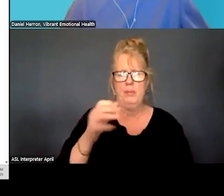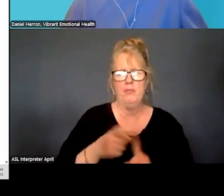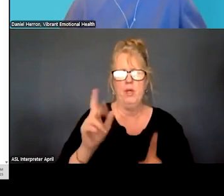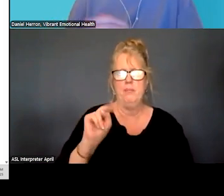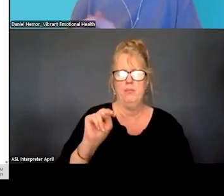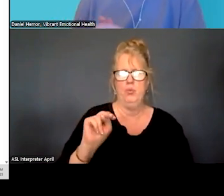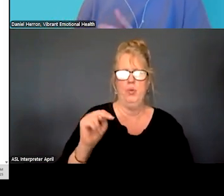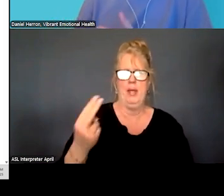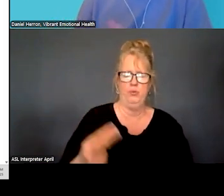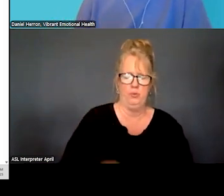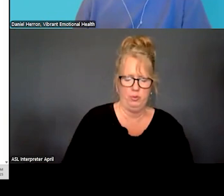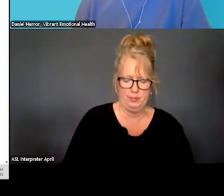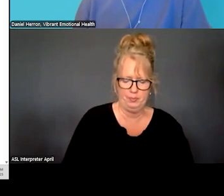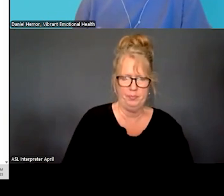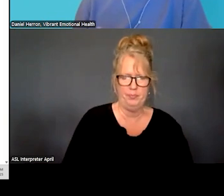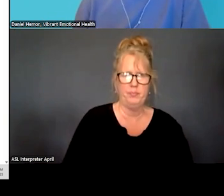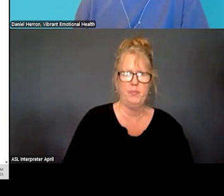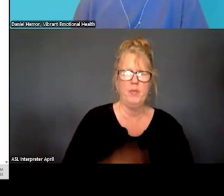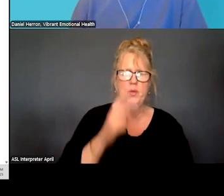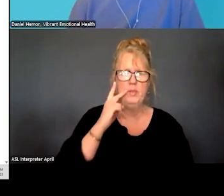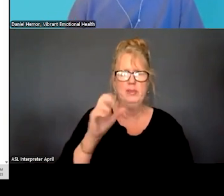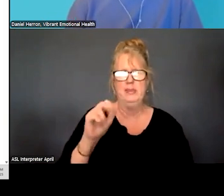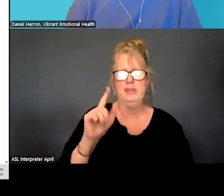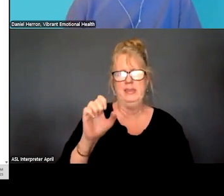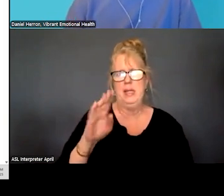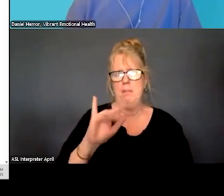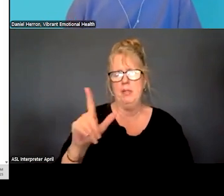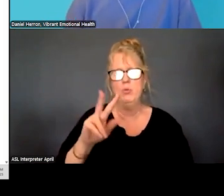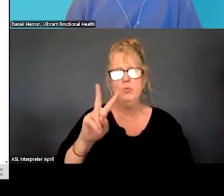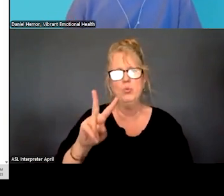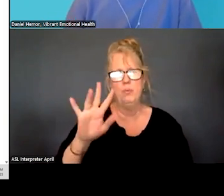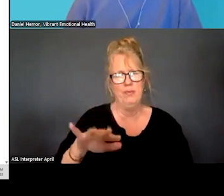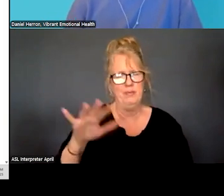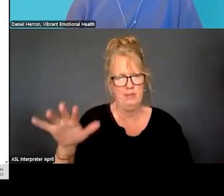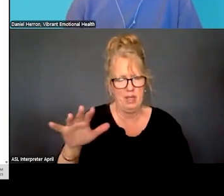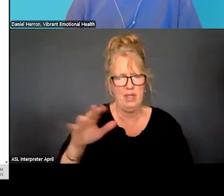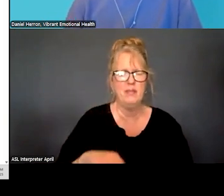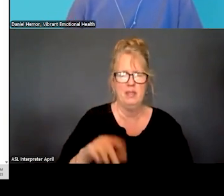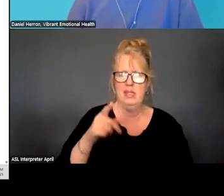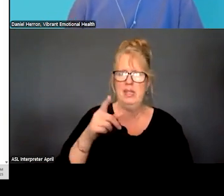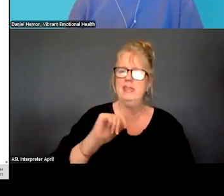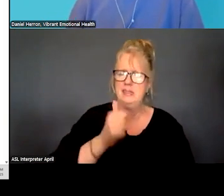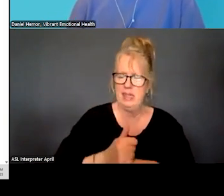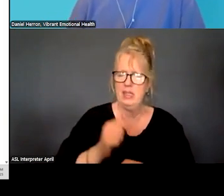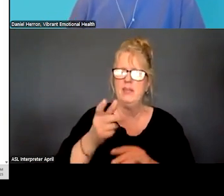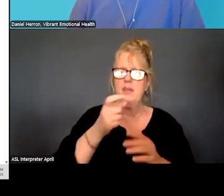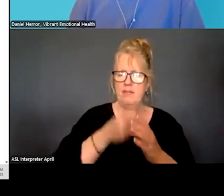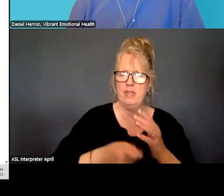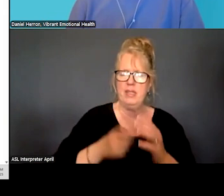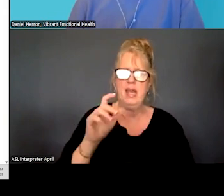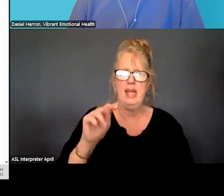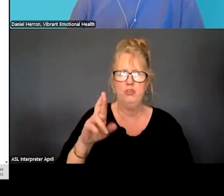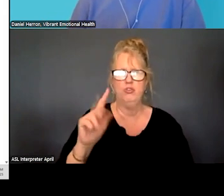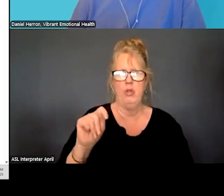see Senate Bill 255. It does establish a fee and a trust fund, and then it